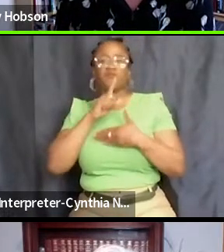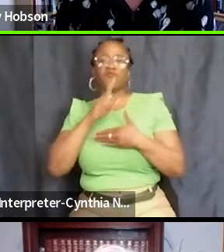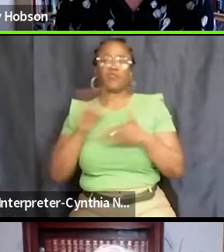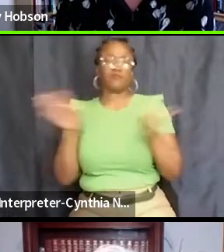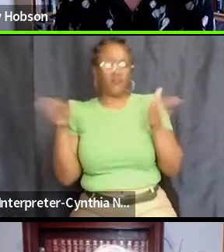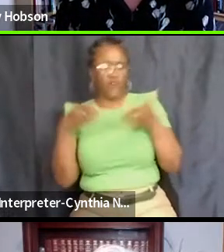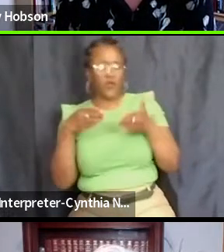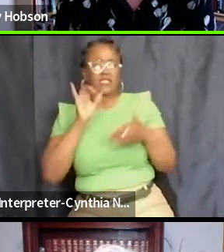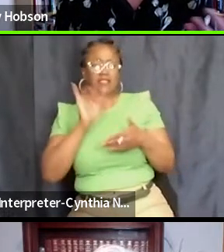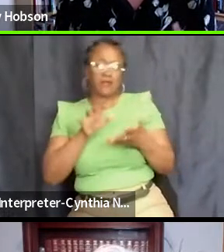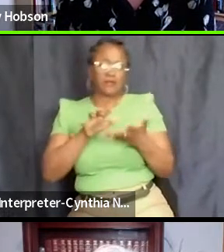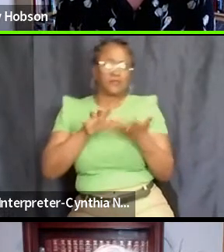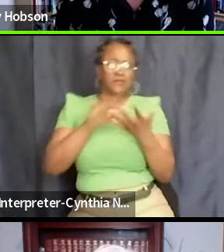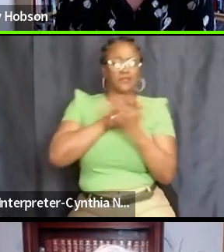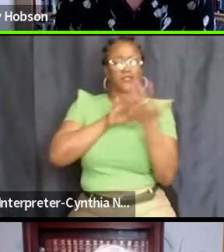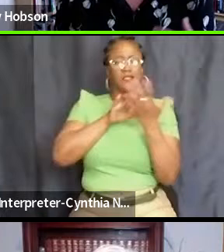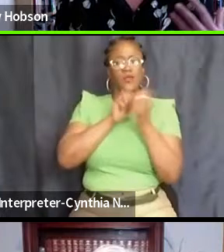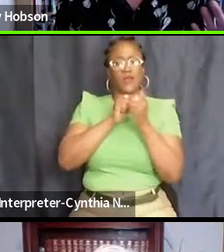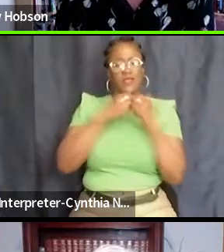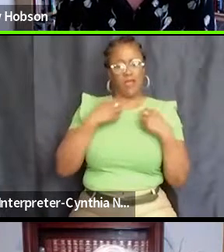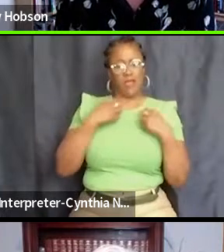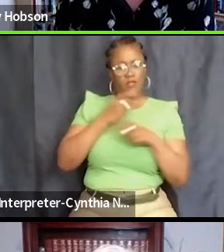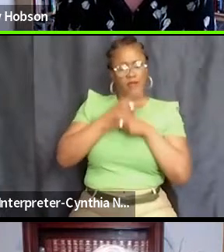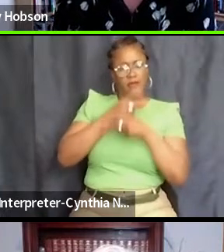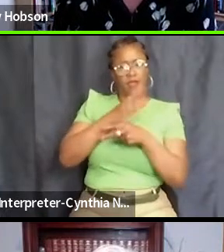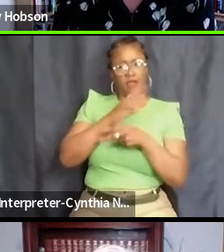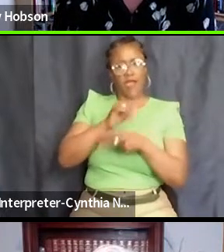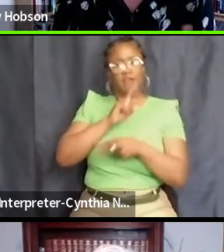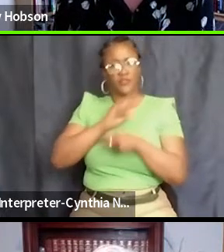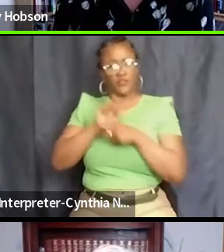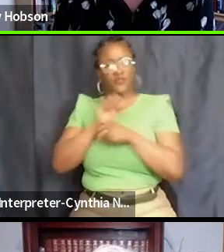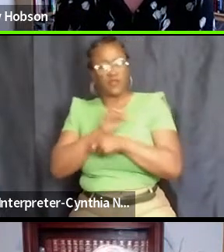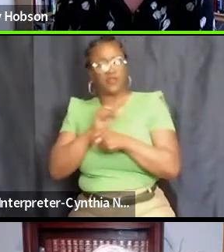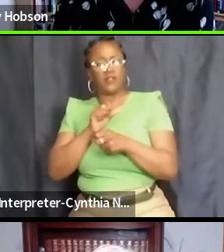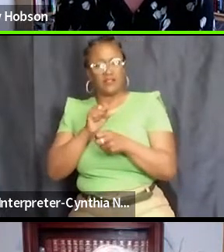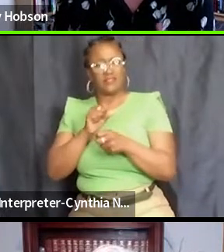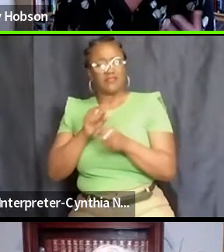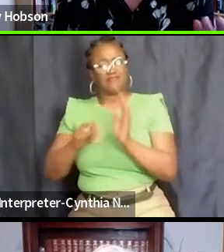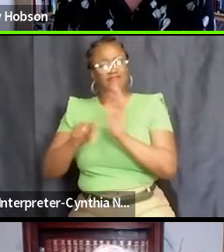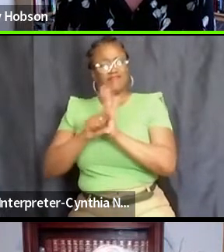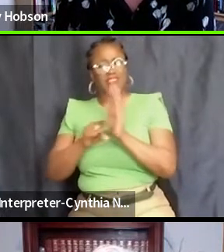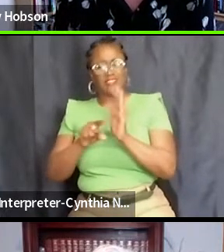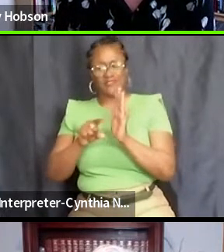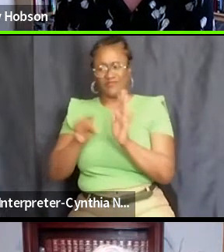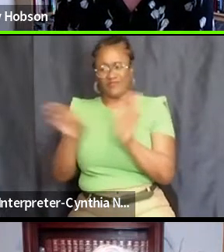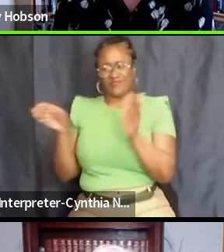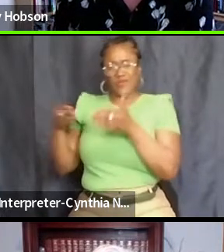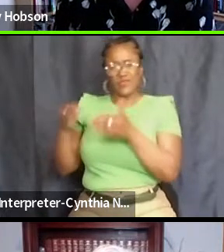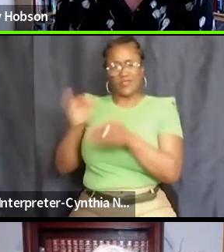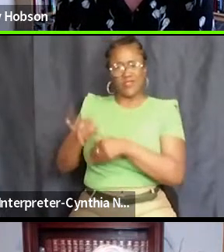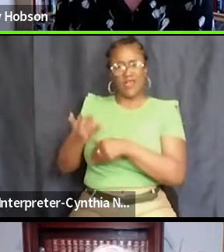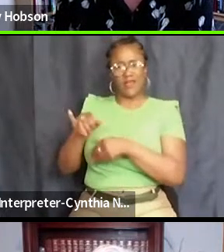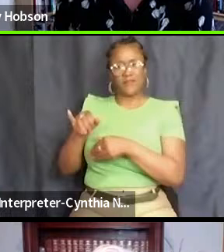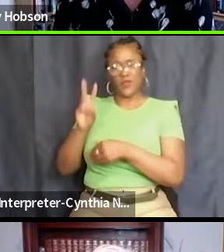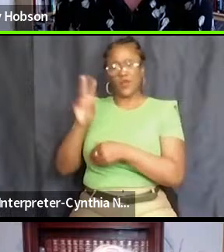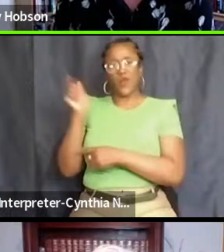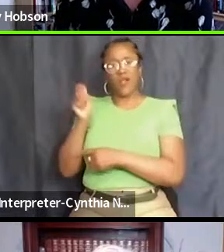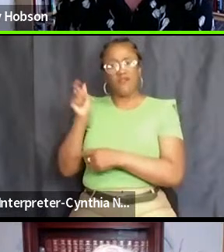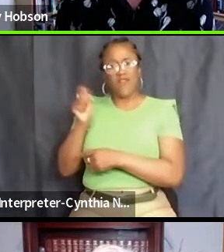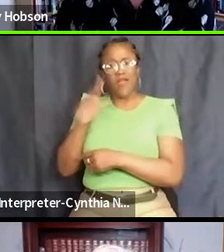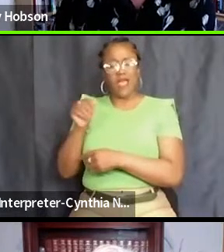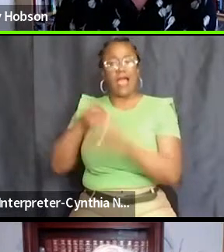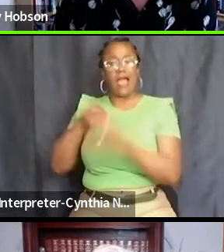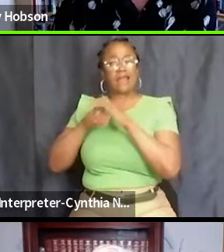the interplay between healthcare and real deficits in healthcare in the city and welfare benefits and access to parks and